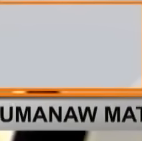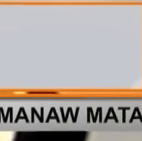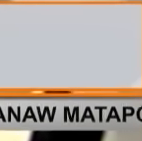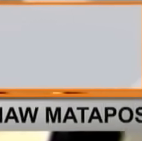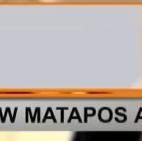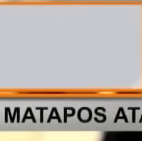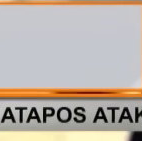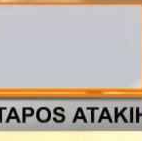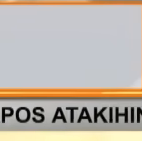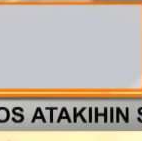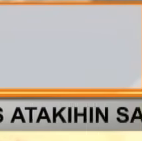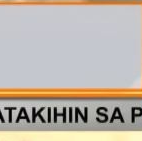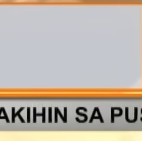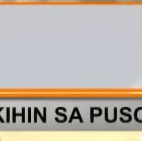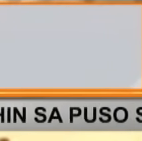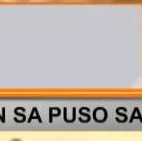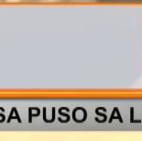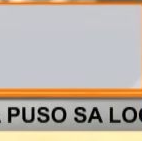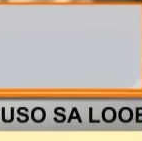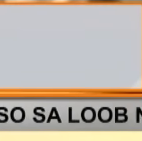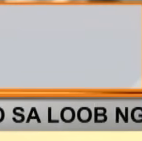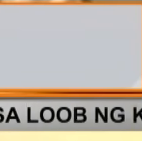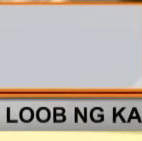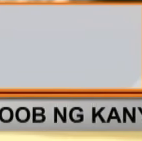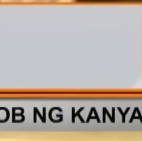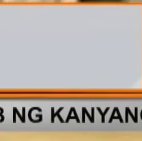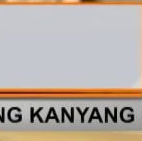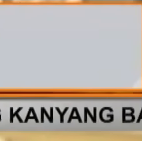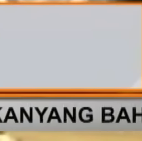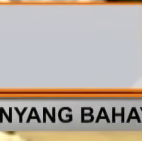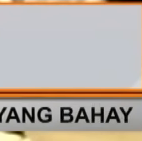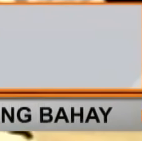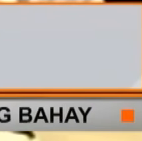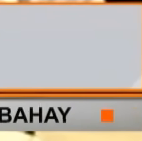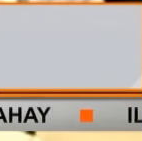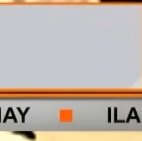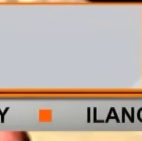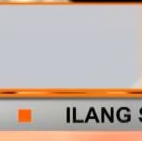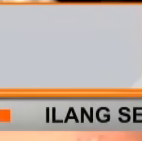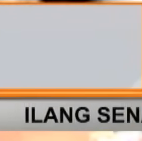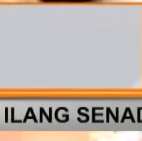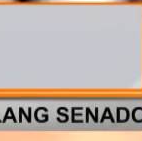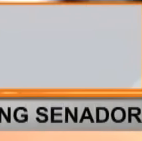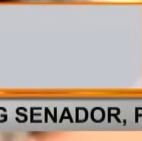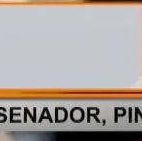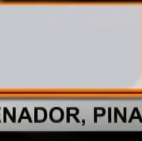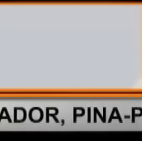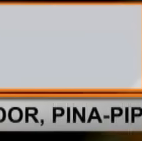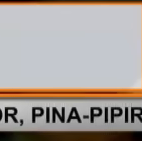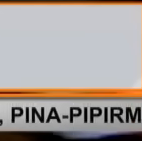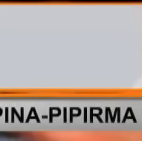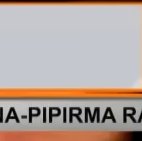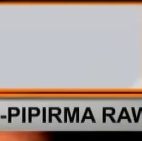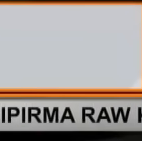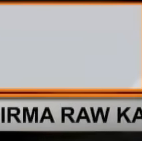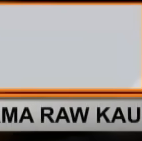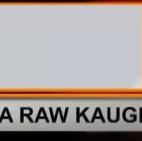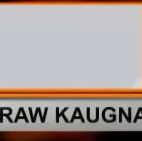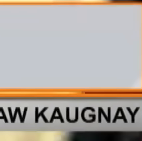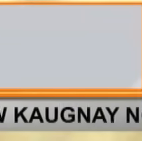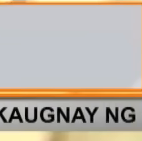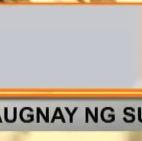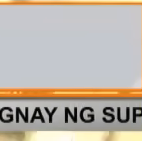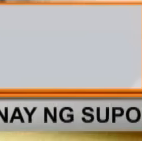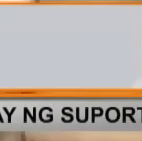Ngayong gabi, ikikremate ang labi ni Jacqueline Jose. Nagkakasa naman ng tribute ang showbiz industry para sa pag-alala kay Jacqueline